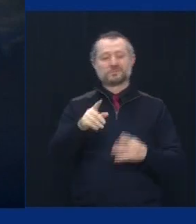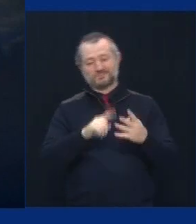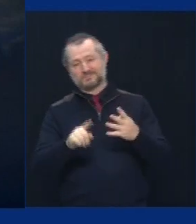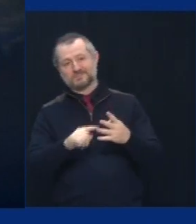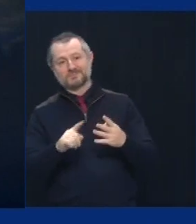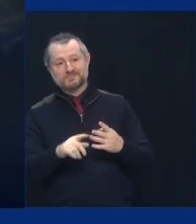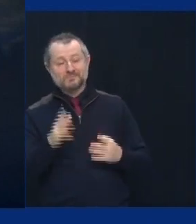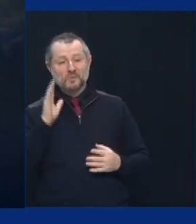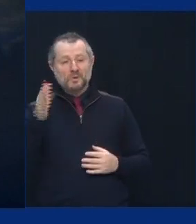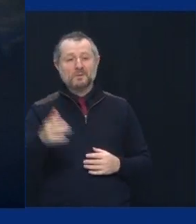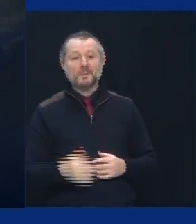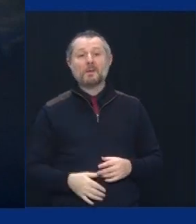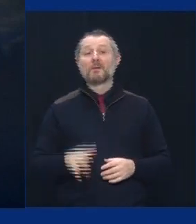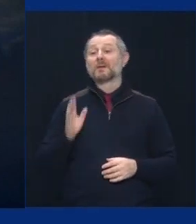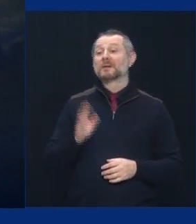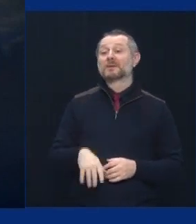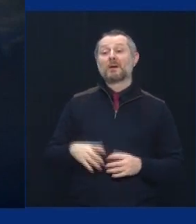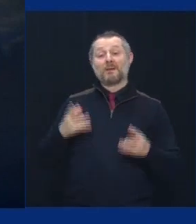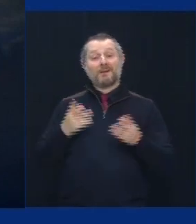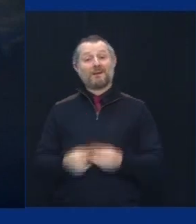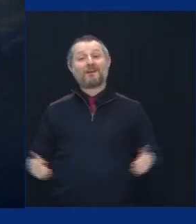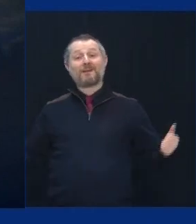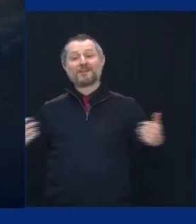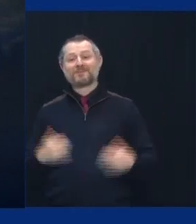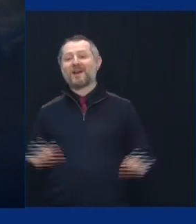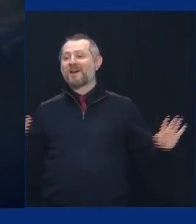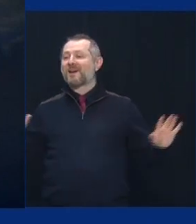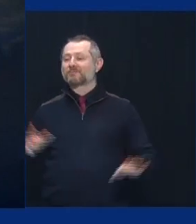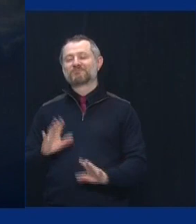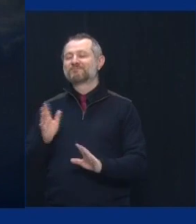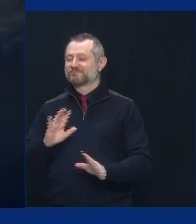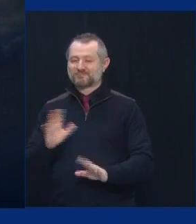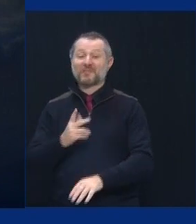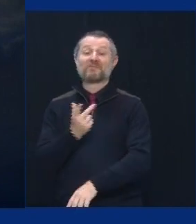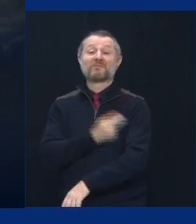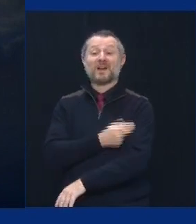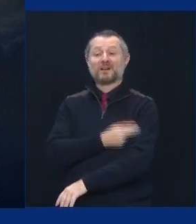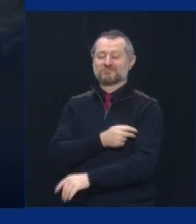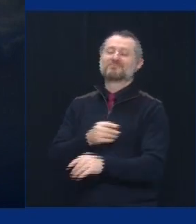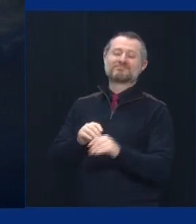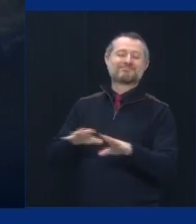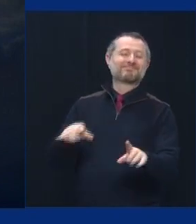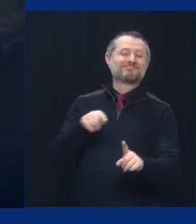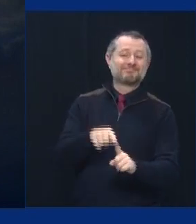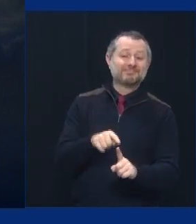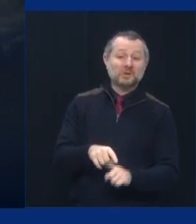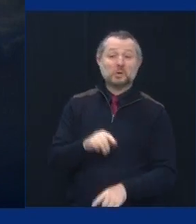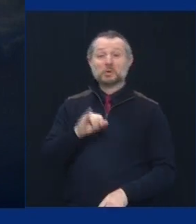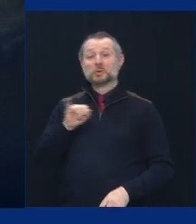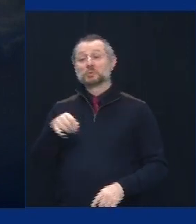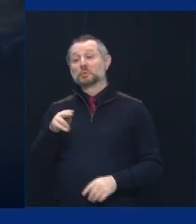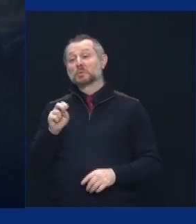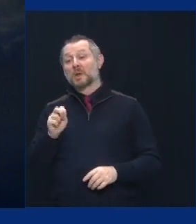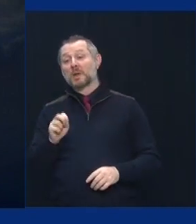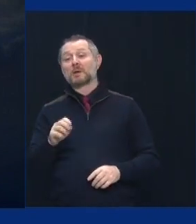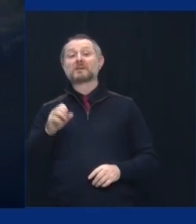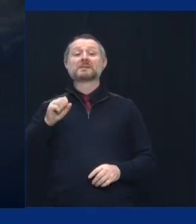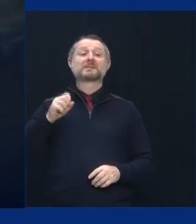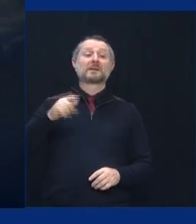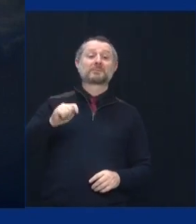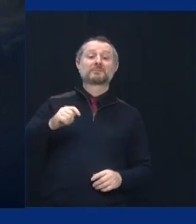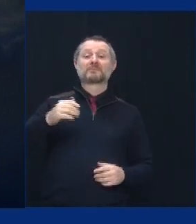When does it end? It ends when the vaccine hits a critical mass. That could be June, it could be September.